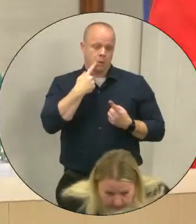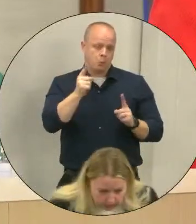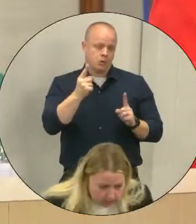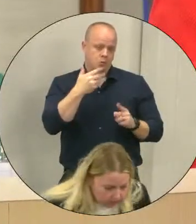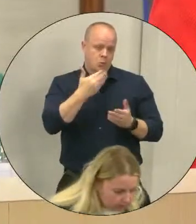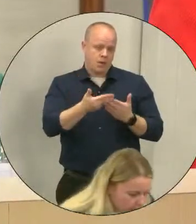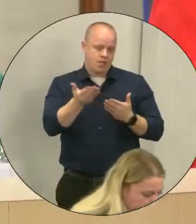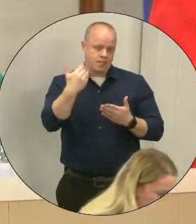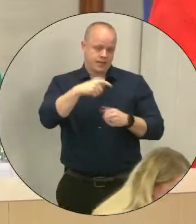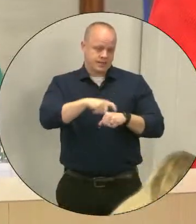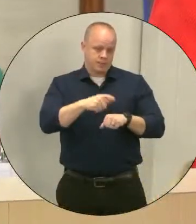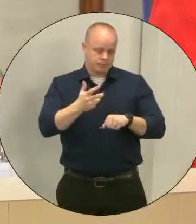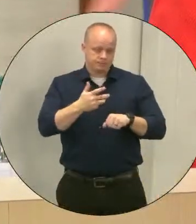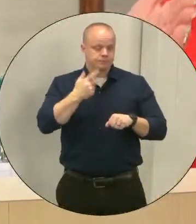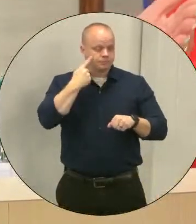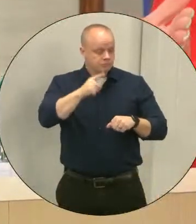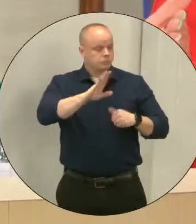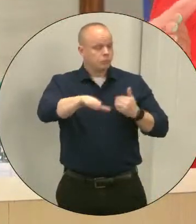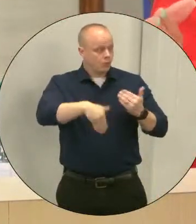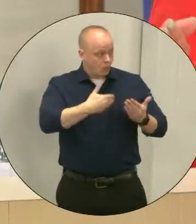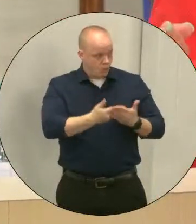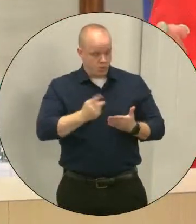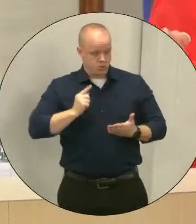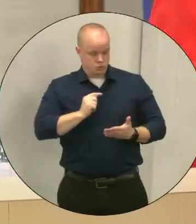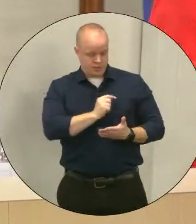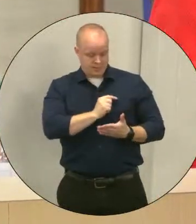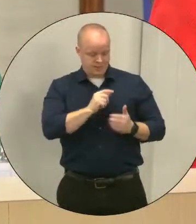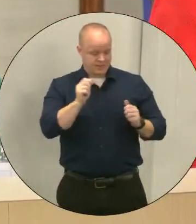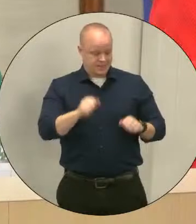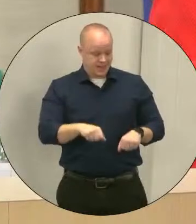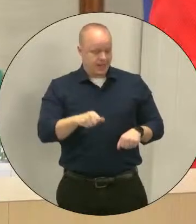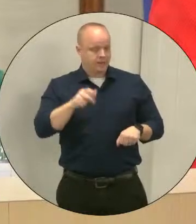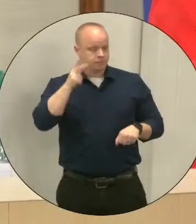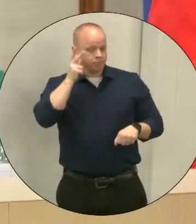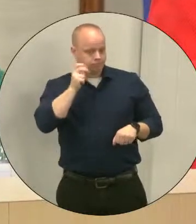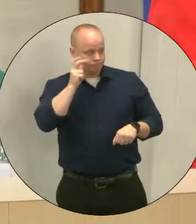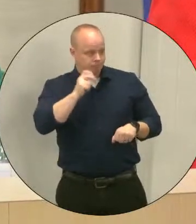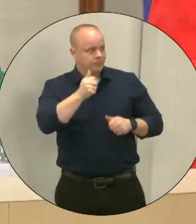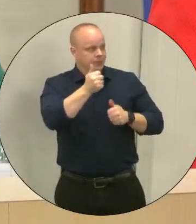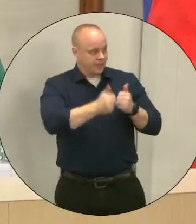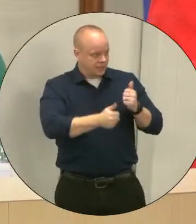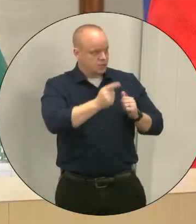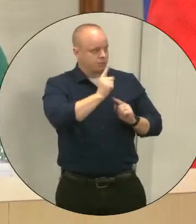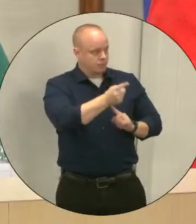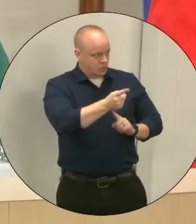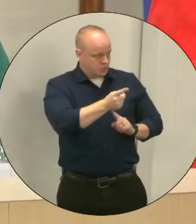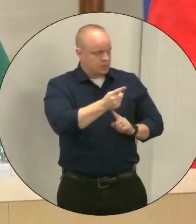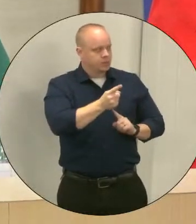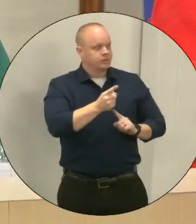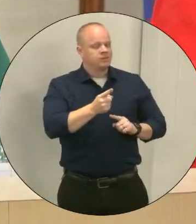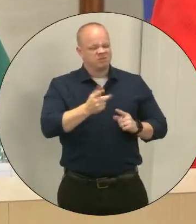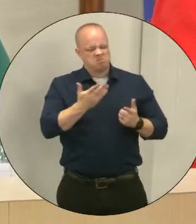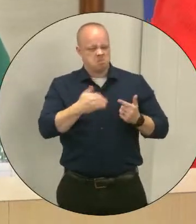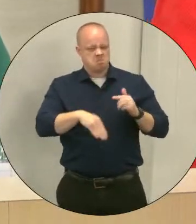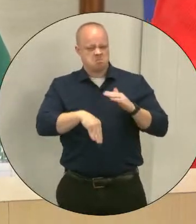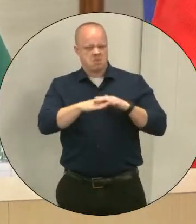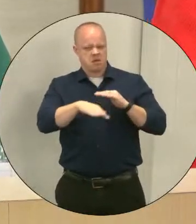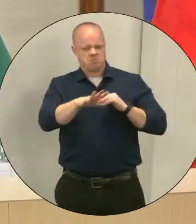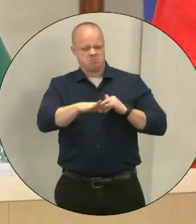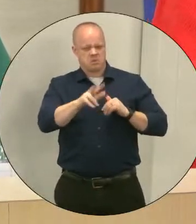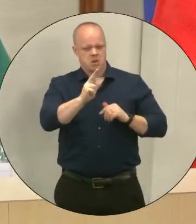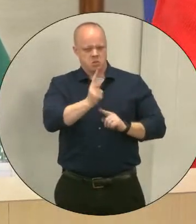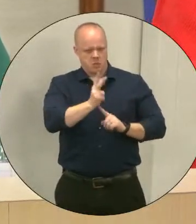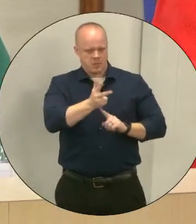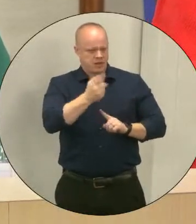time is that in order for all the trustees to be heard, each person will get up to about 3 minutes to give